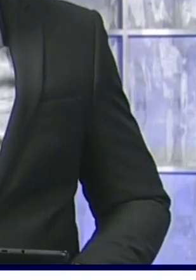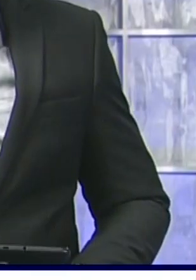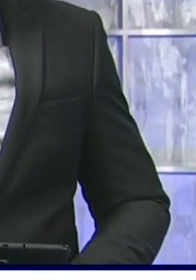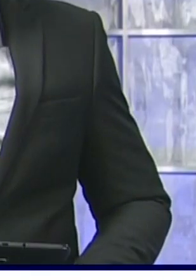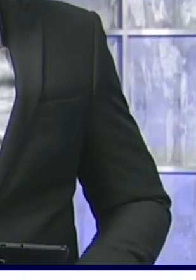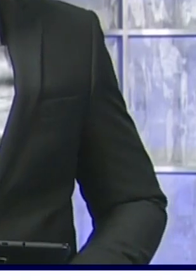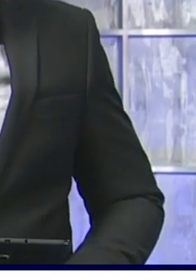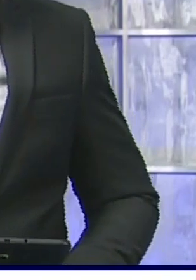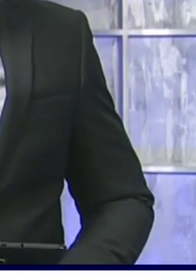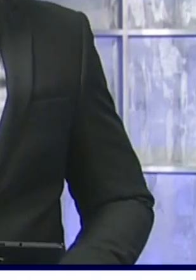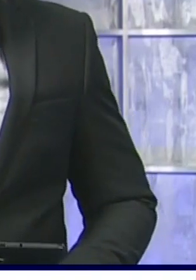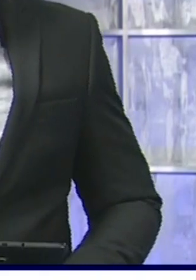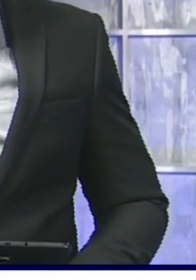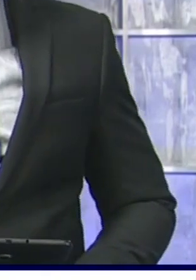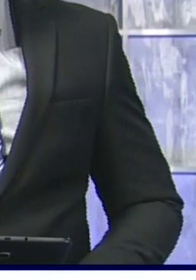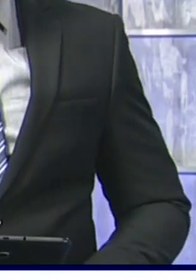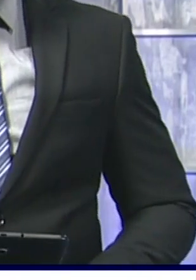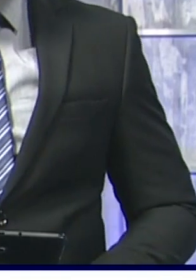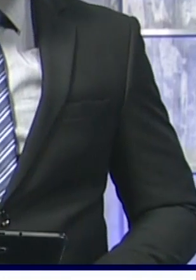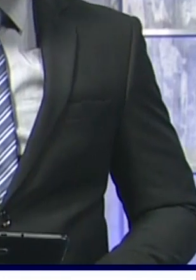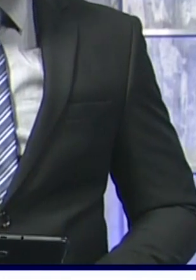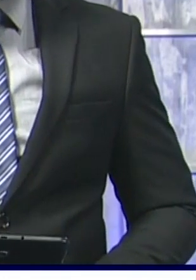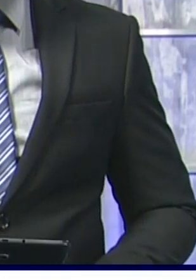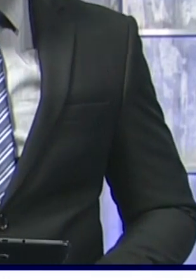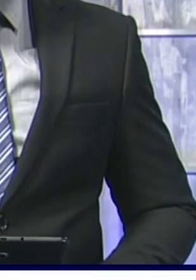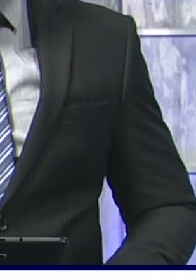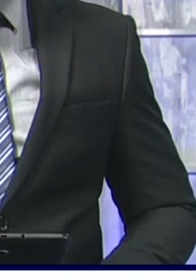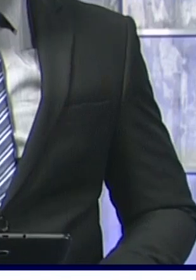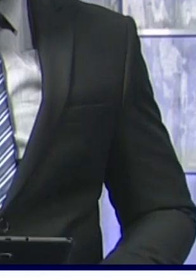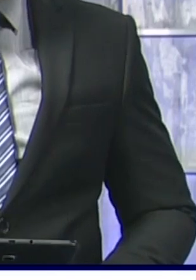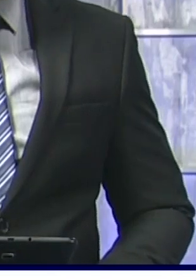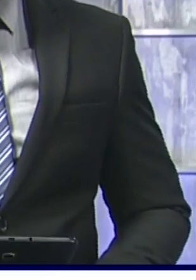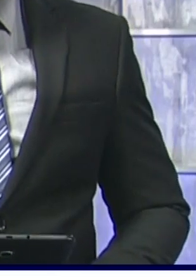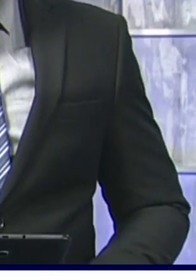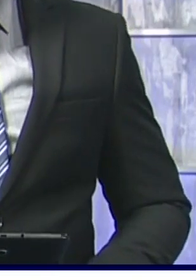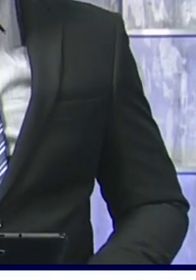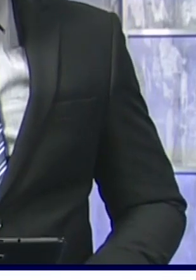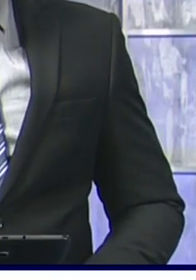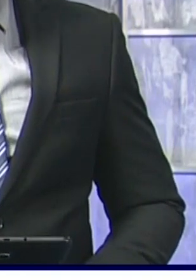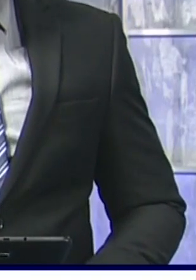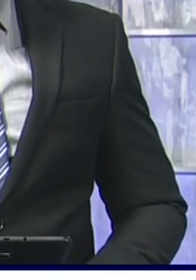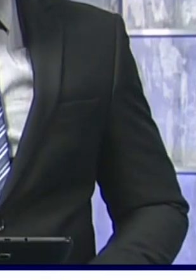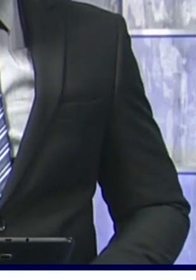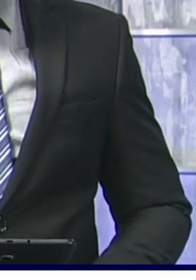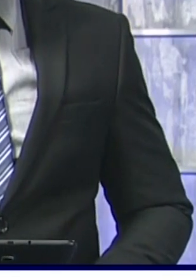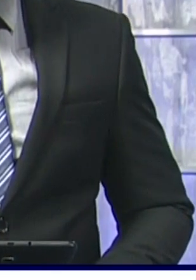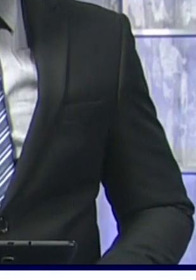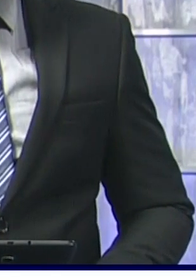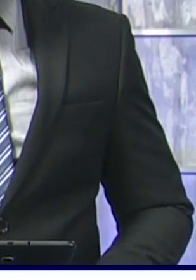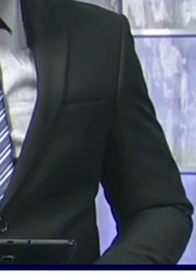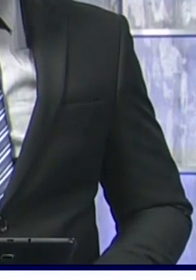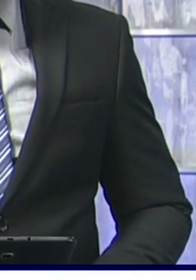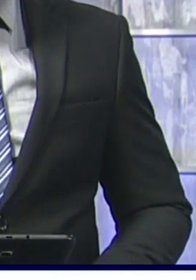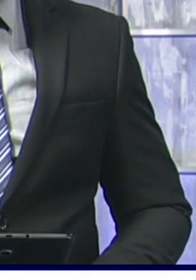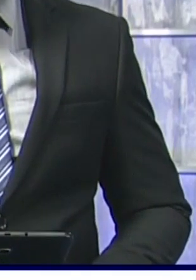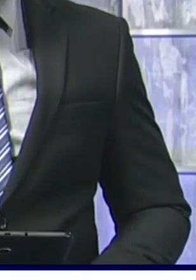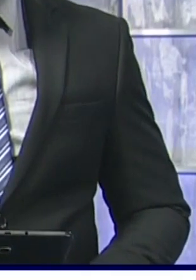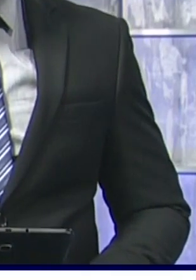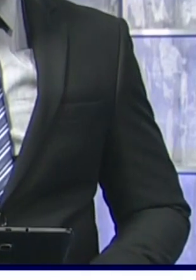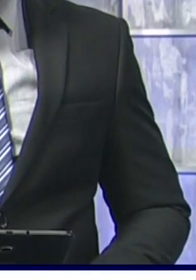Making headlines tonight, Barbados intends to pay its dues to the Caribbean Development Fund. The Prime Minister gives more details on the Order